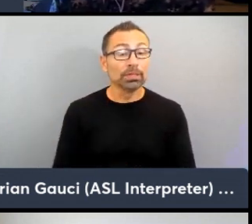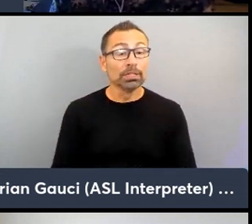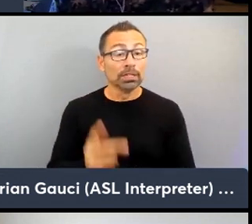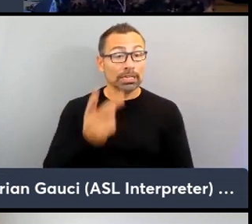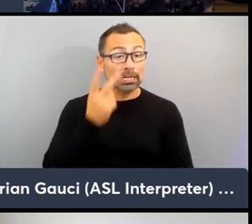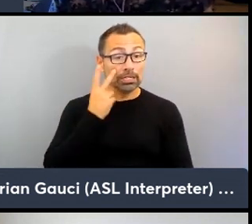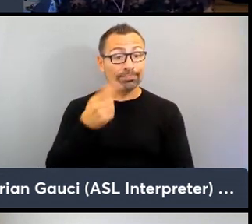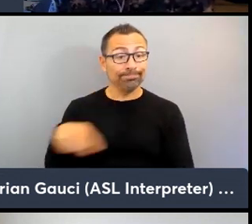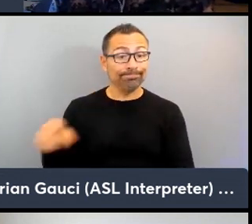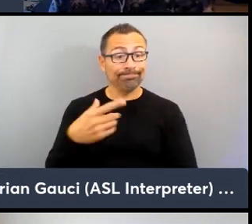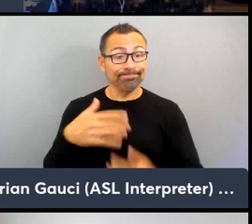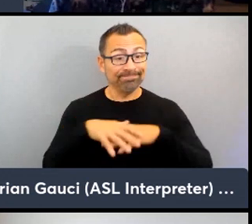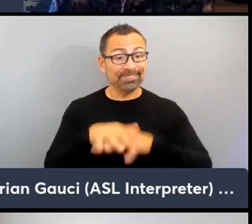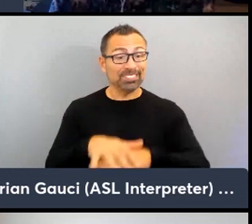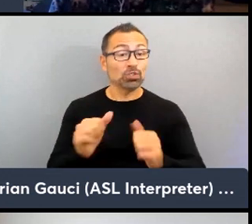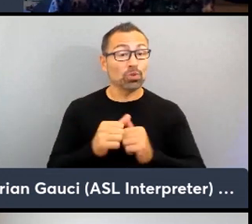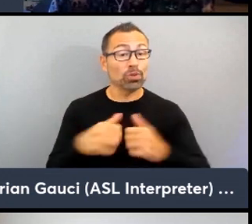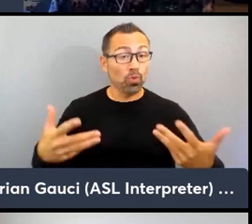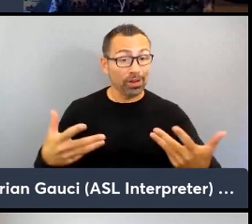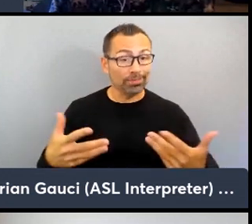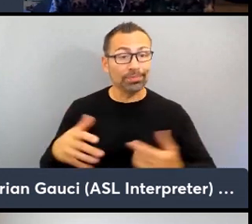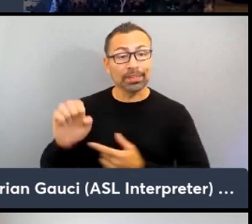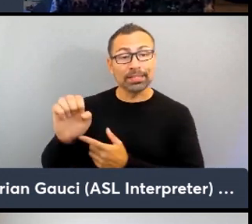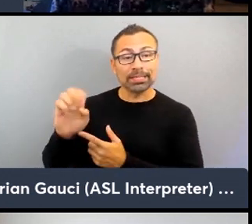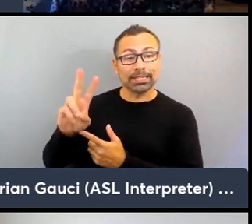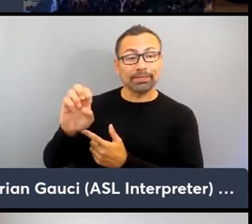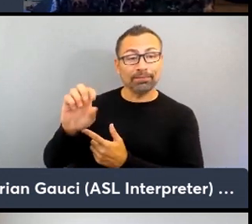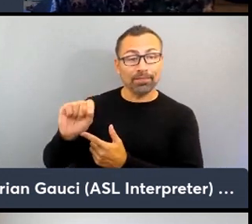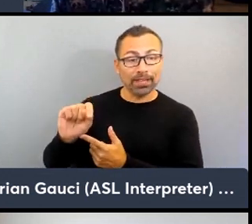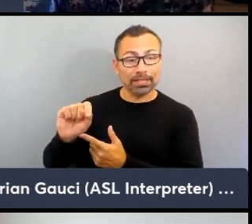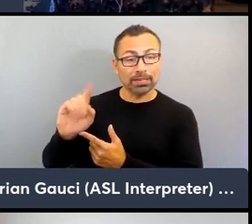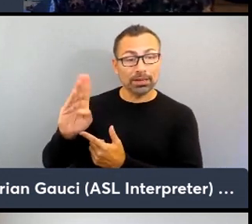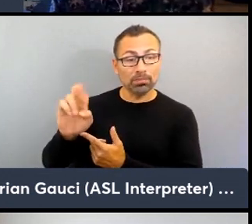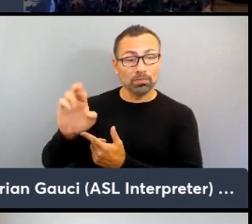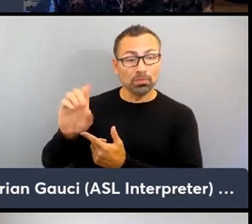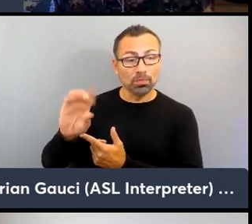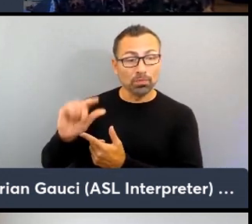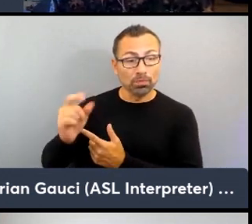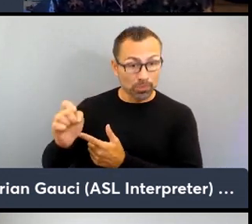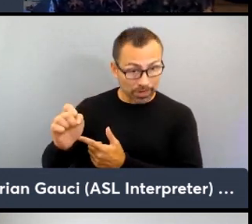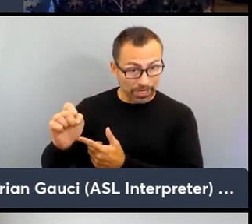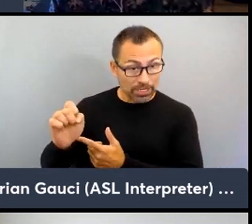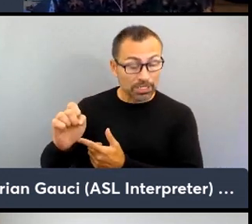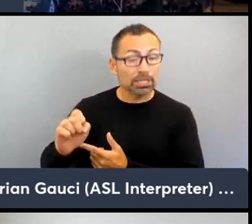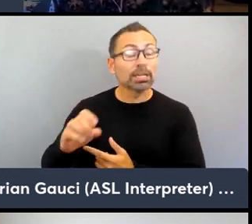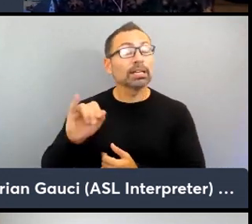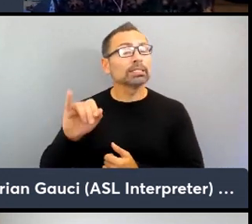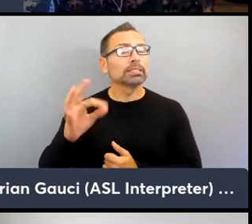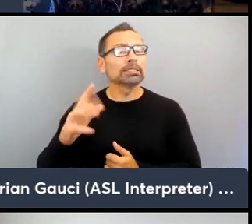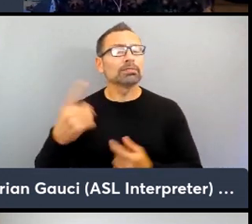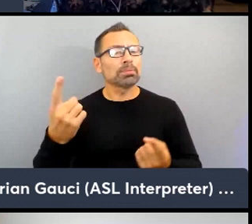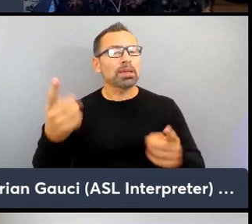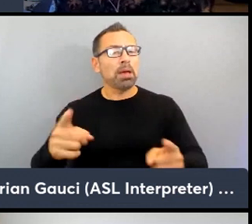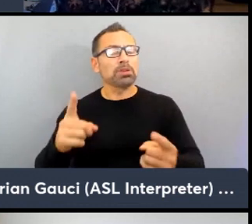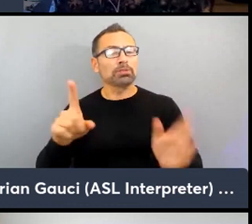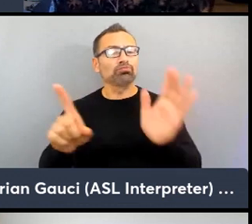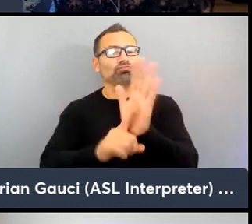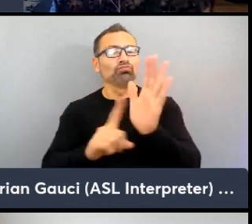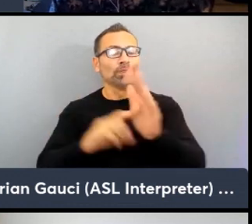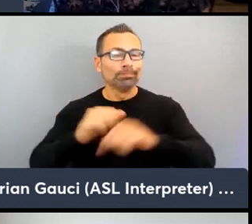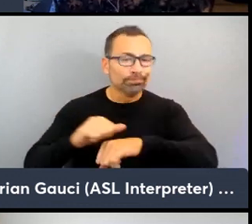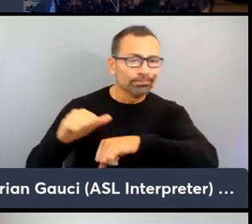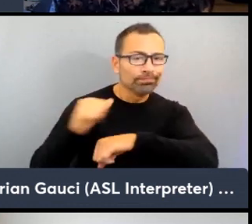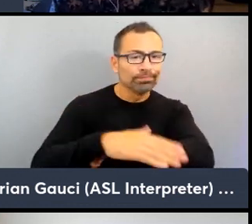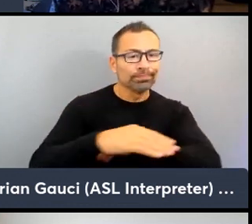with EventBridge, and you can have it send an email to you, for example, if there's an incident or of any sort. I can see this being really good